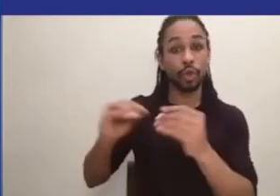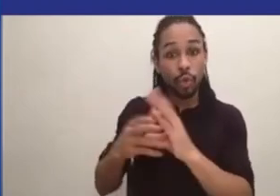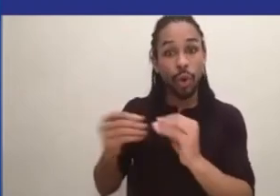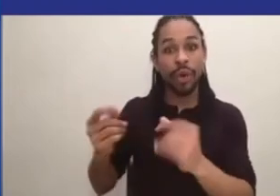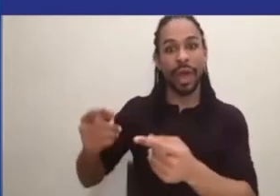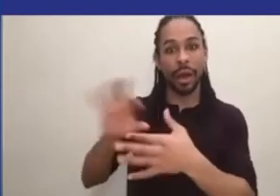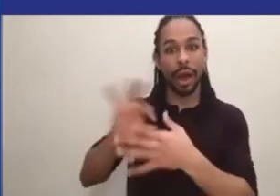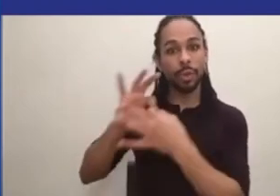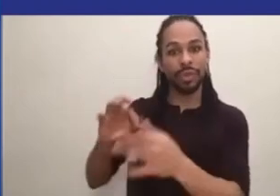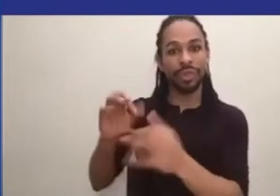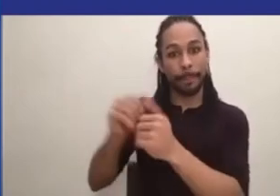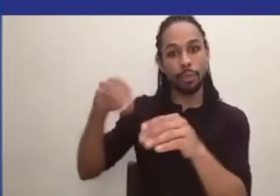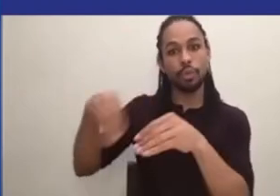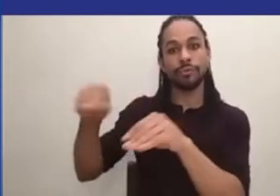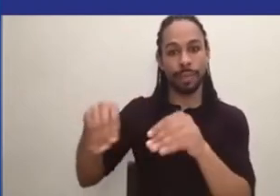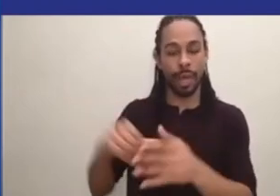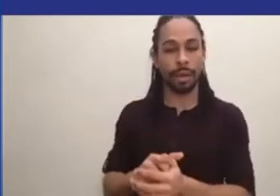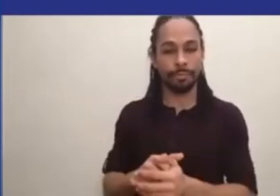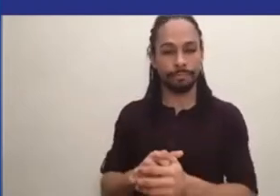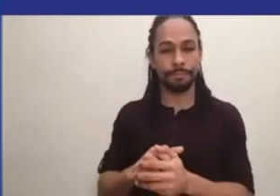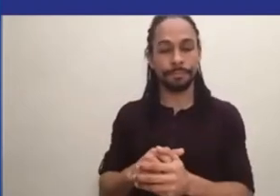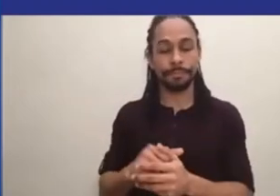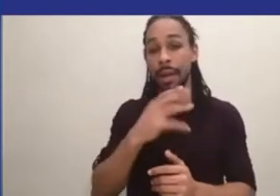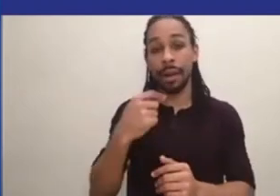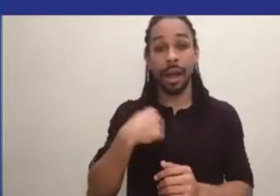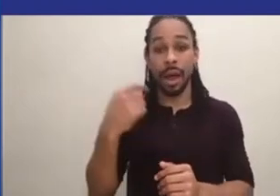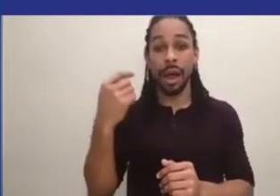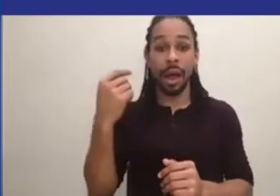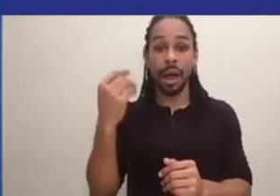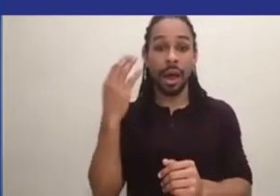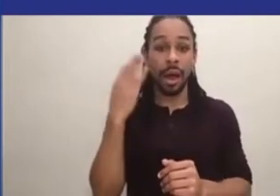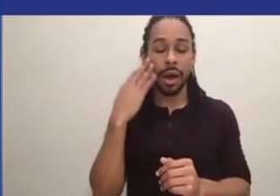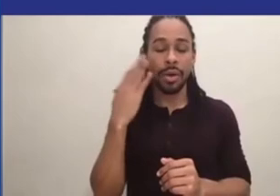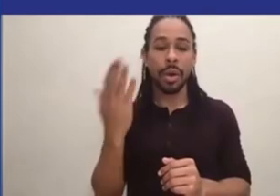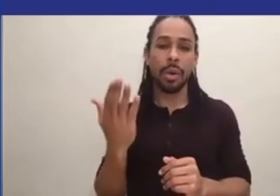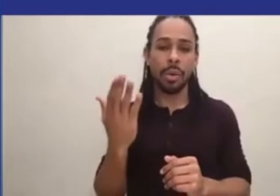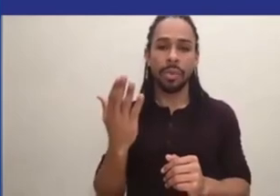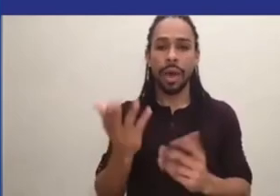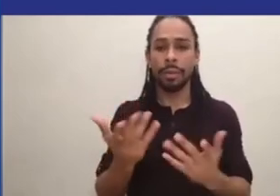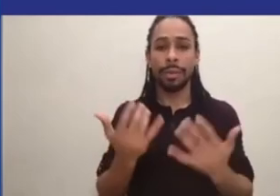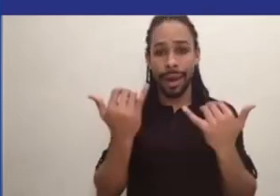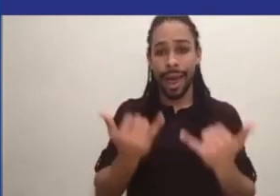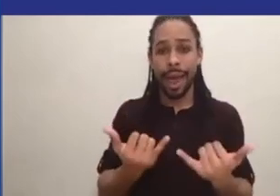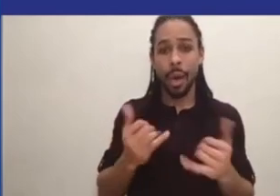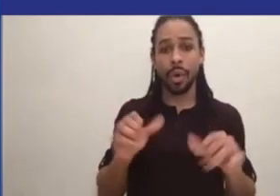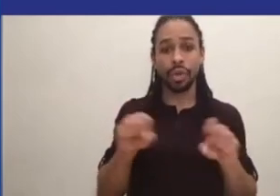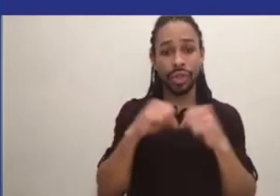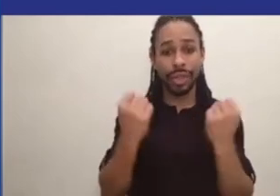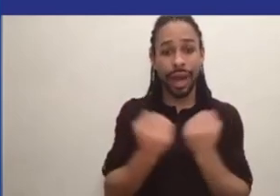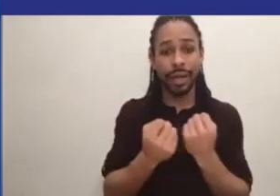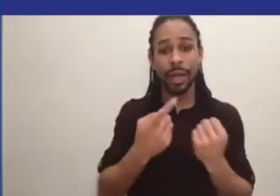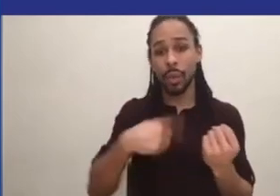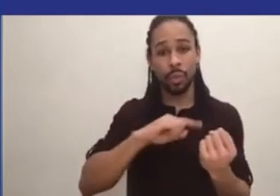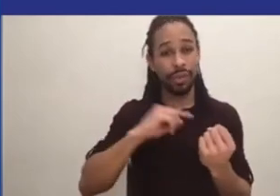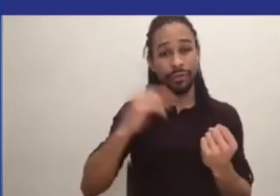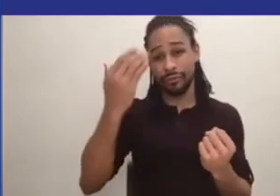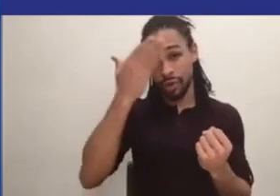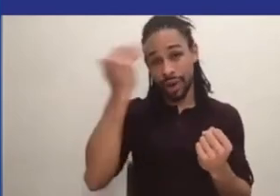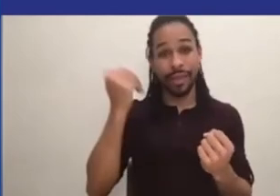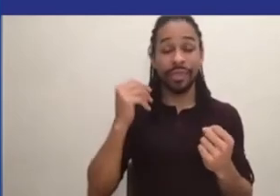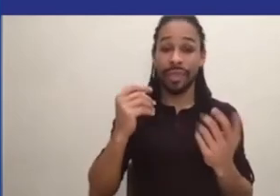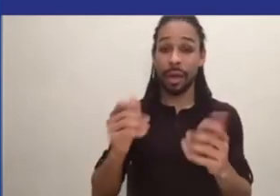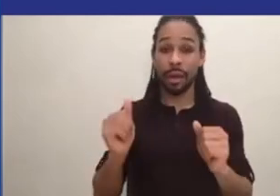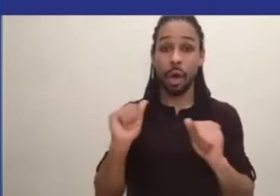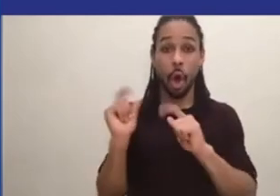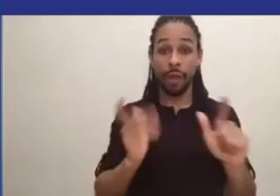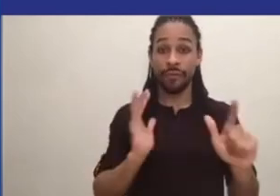I think now in society, with things being so quick, we forget that all of our movement, you know, Nelida, they